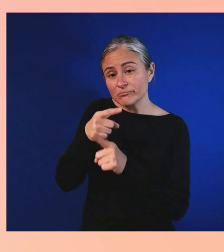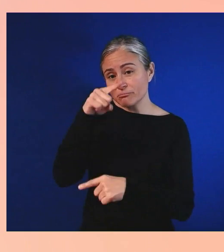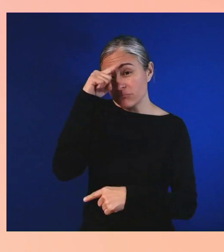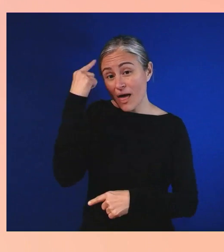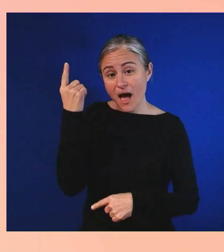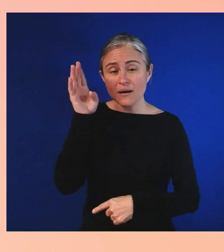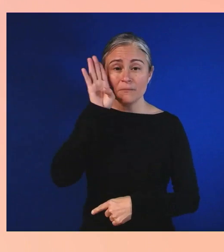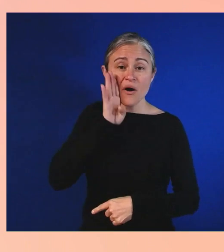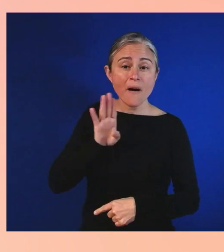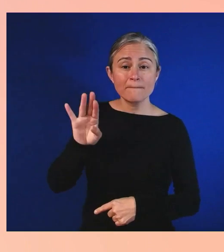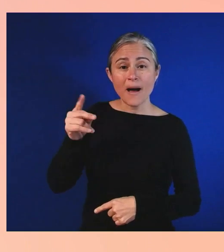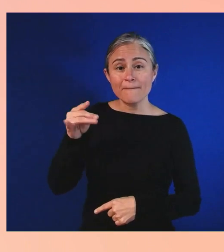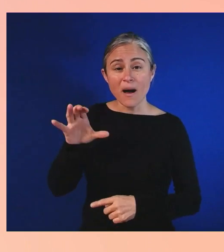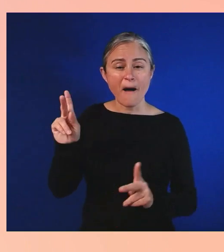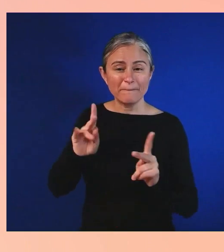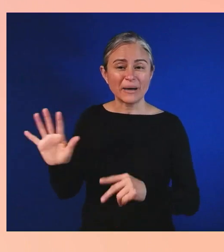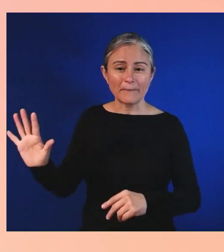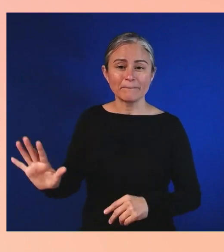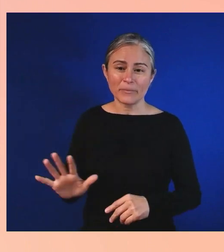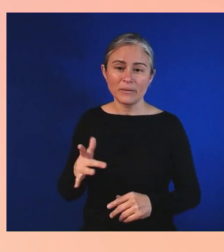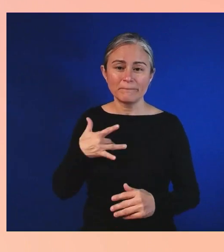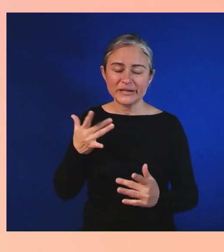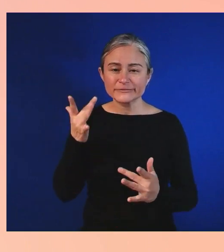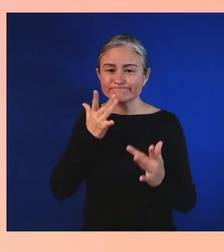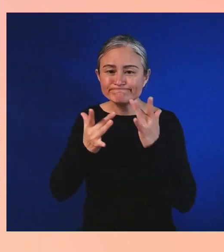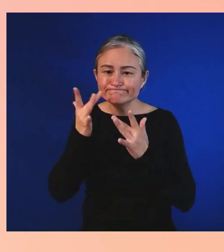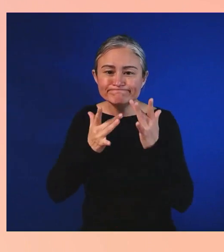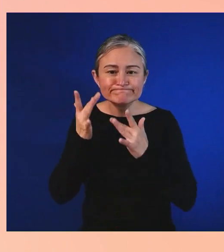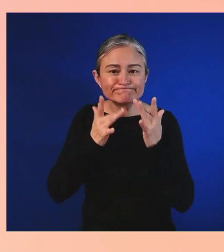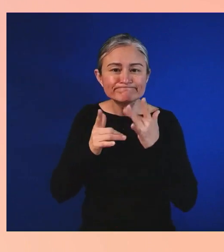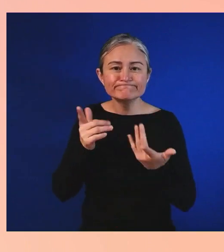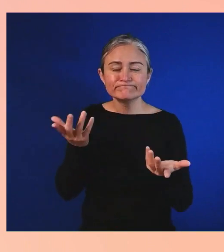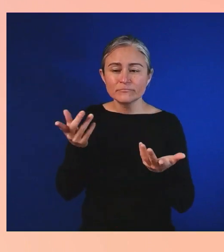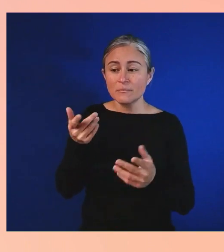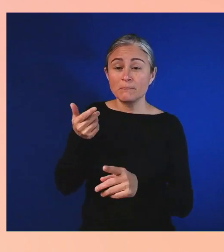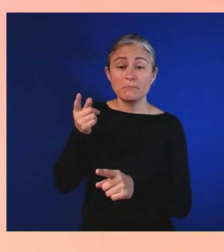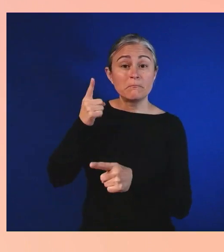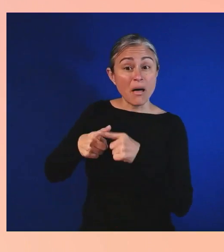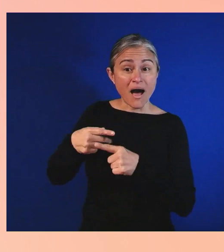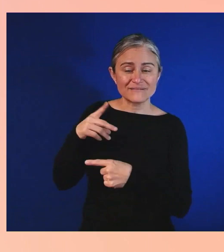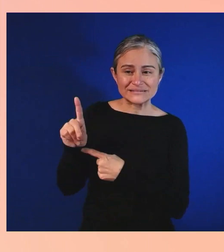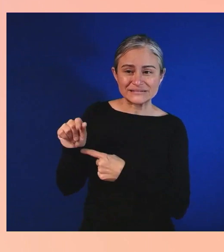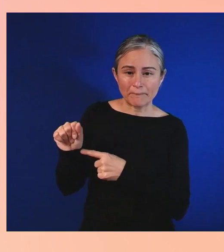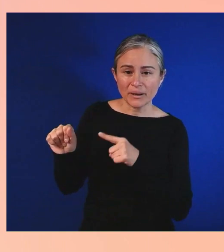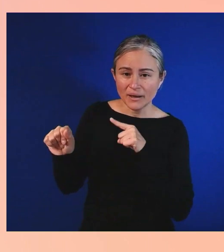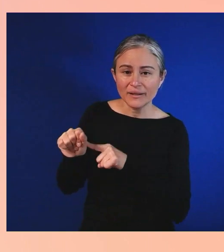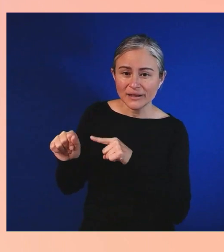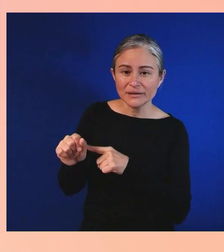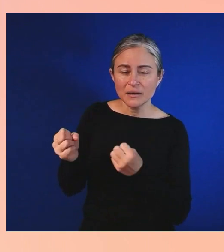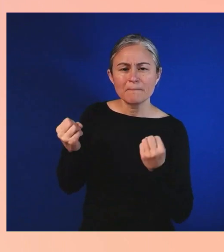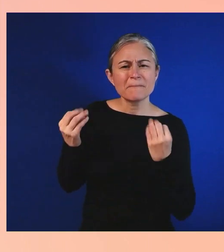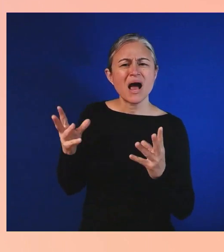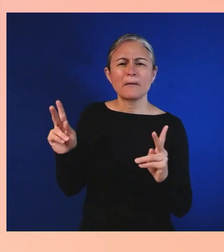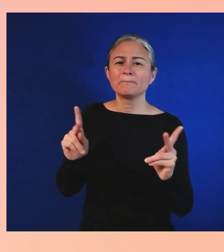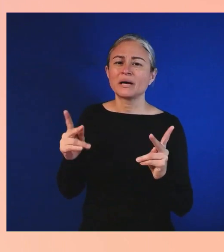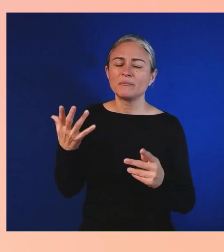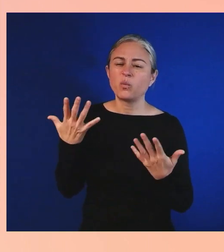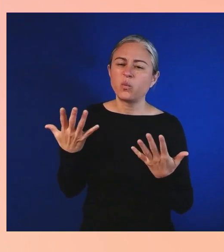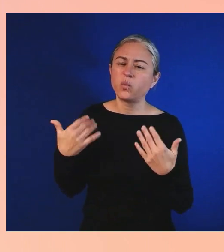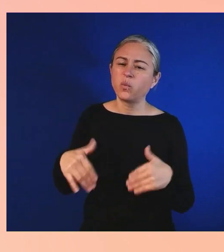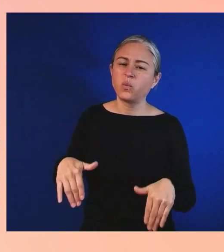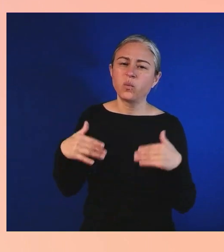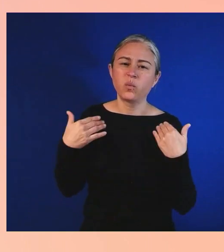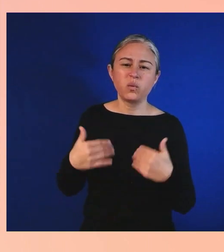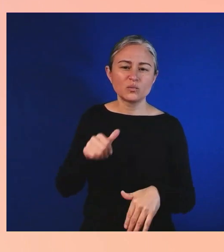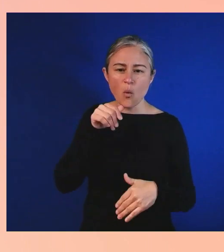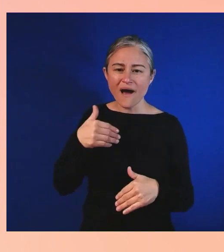of our states, there are enormous numbers of people who do not have access to broadband internet connection.